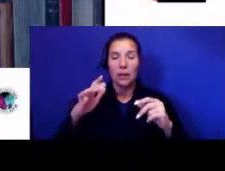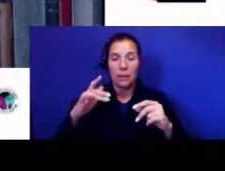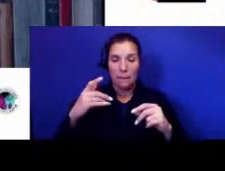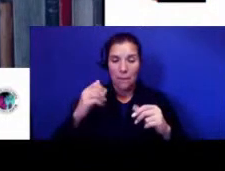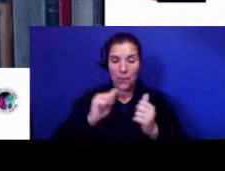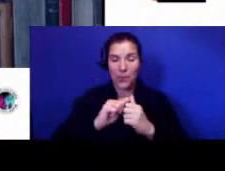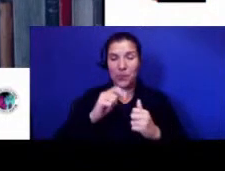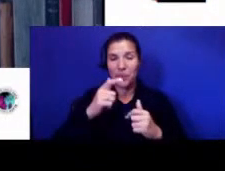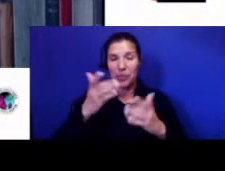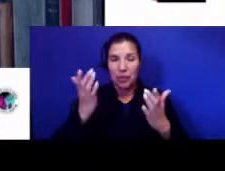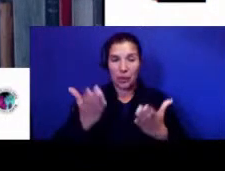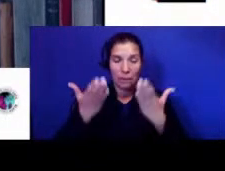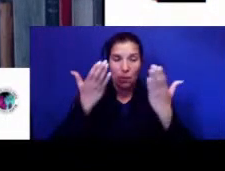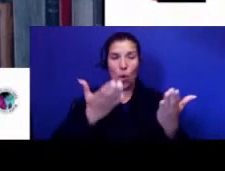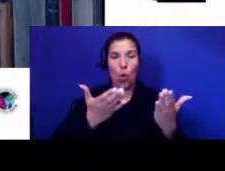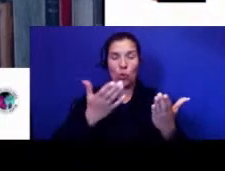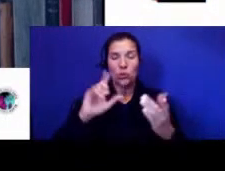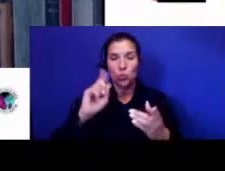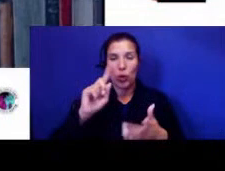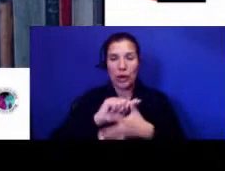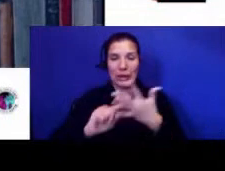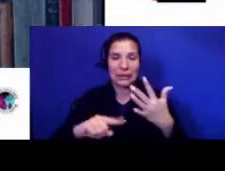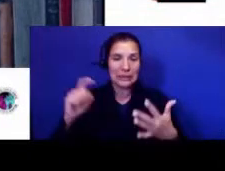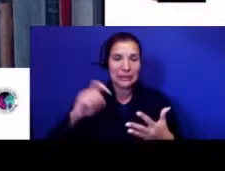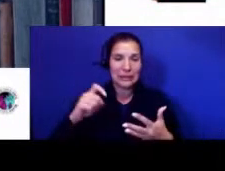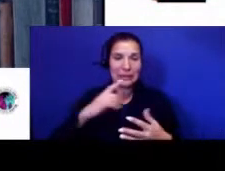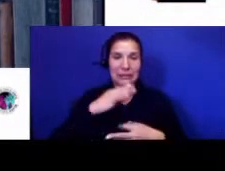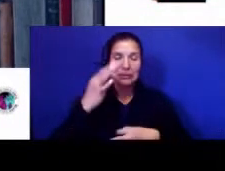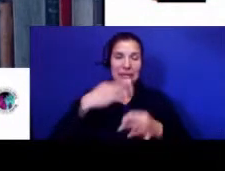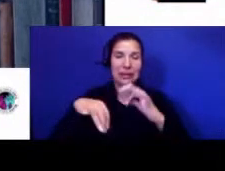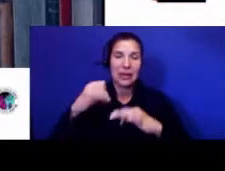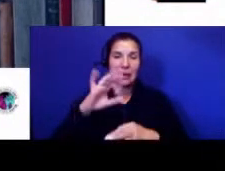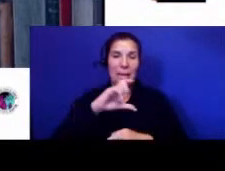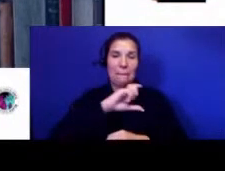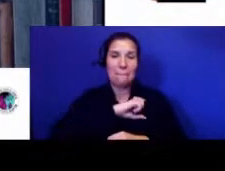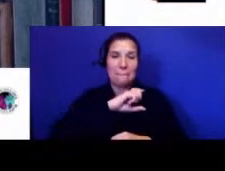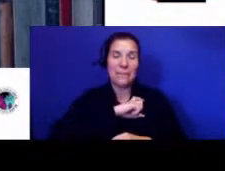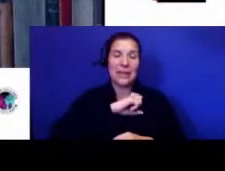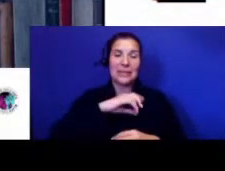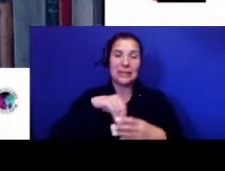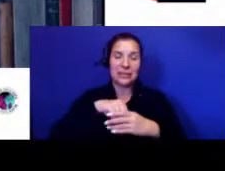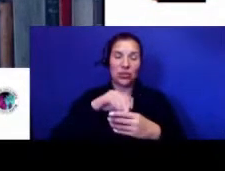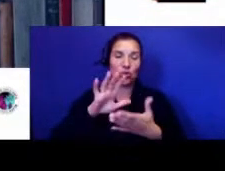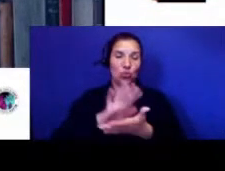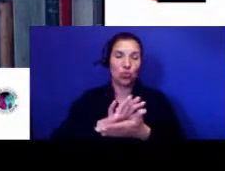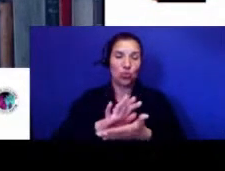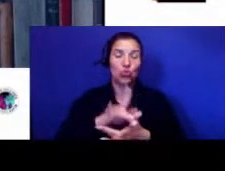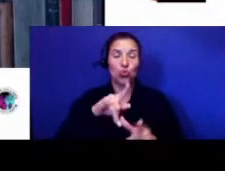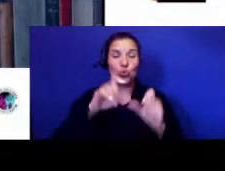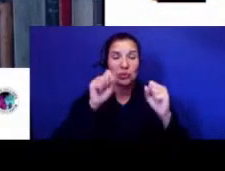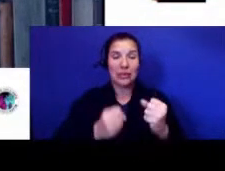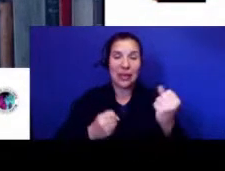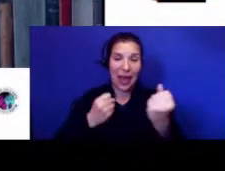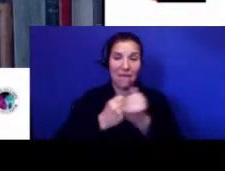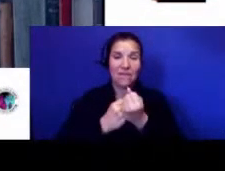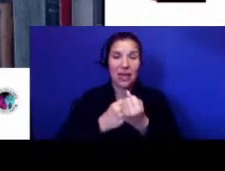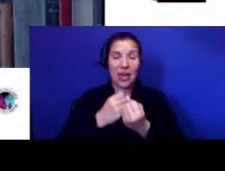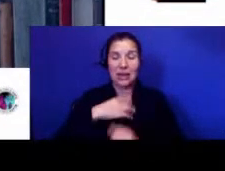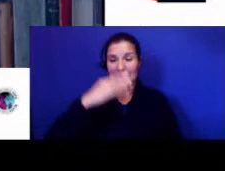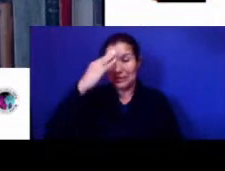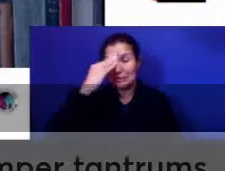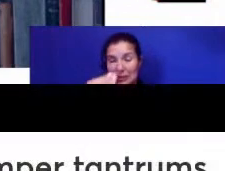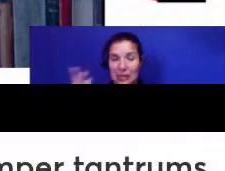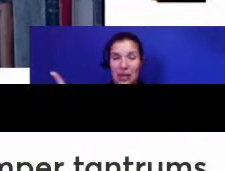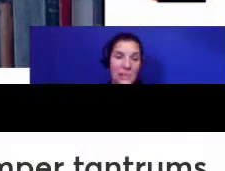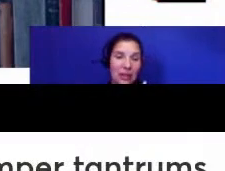need instead of pouring money needlessly into more police in our schools. You can advocate for and tell your legislators